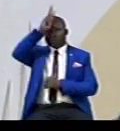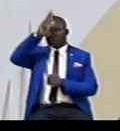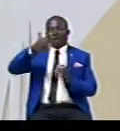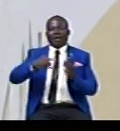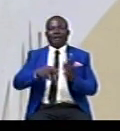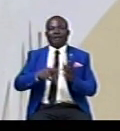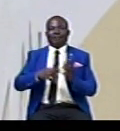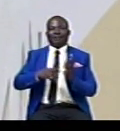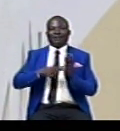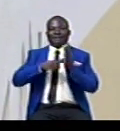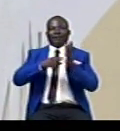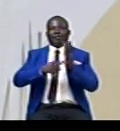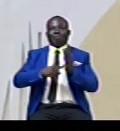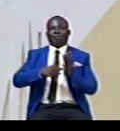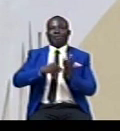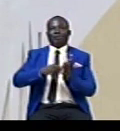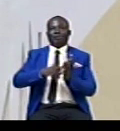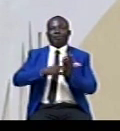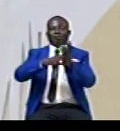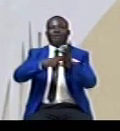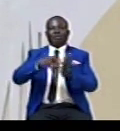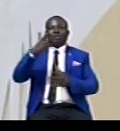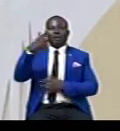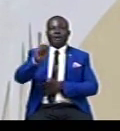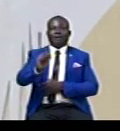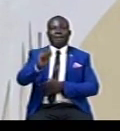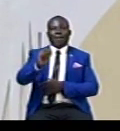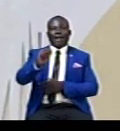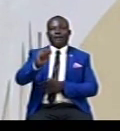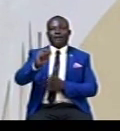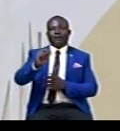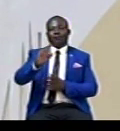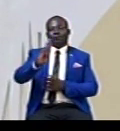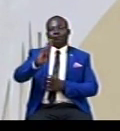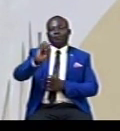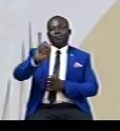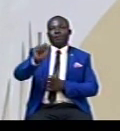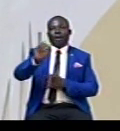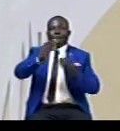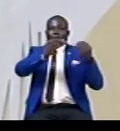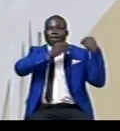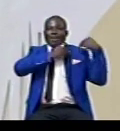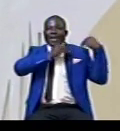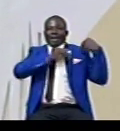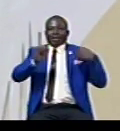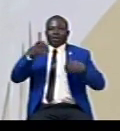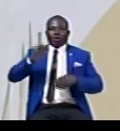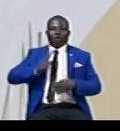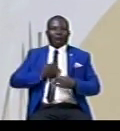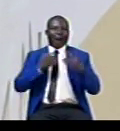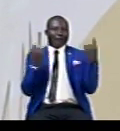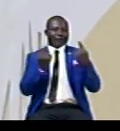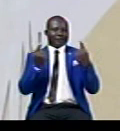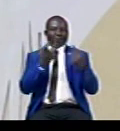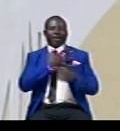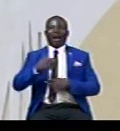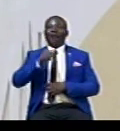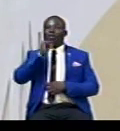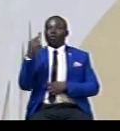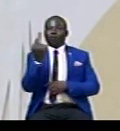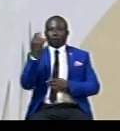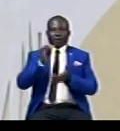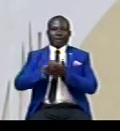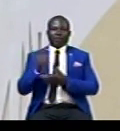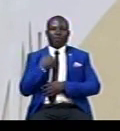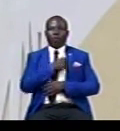bearing represented the bearing of our sin and not only that we